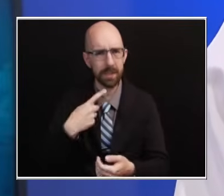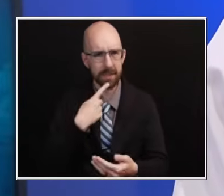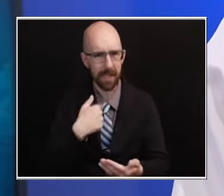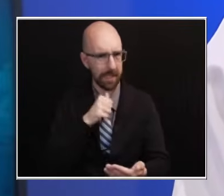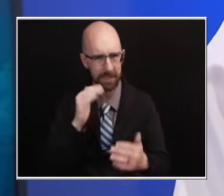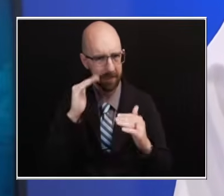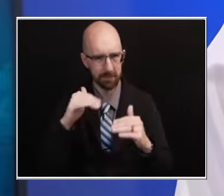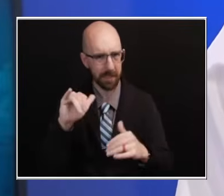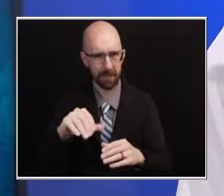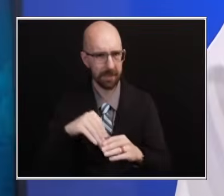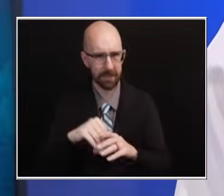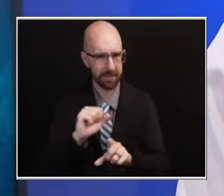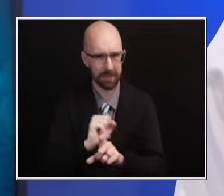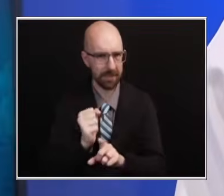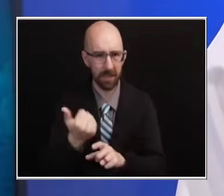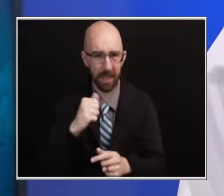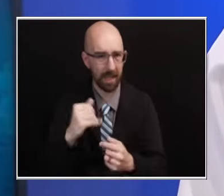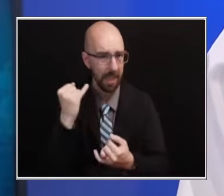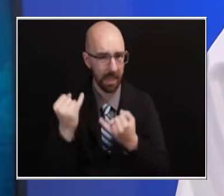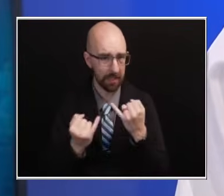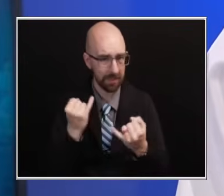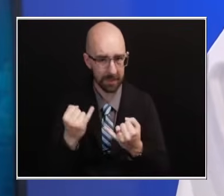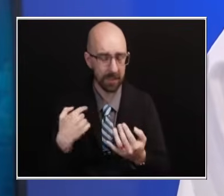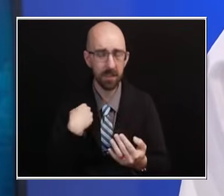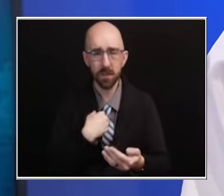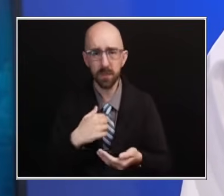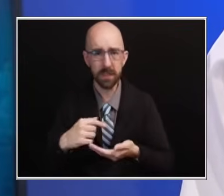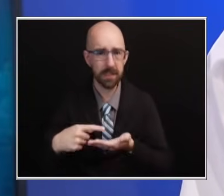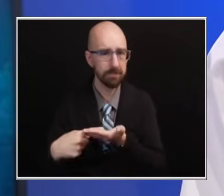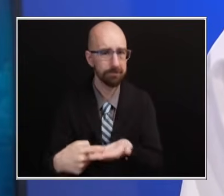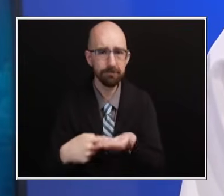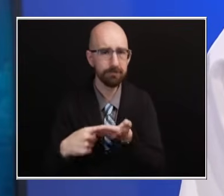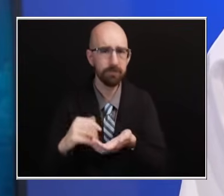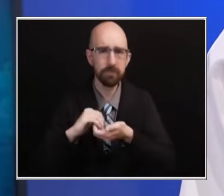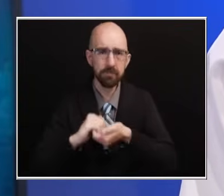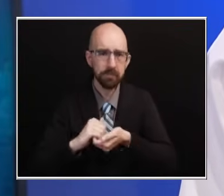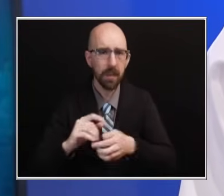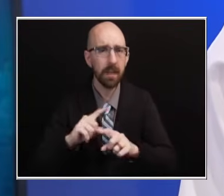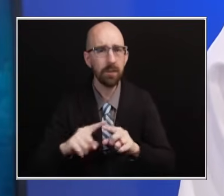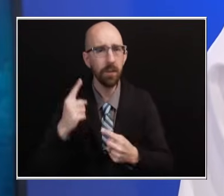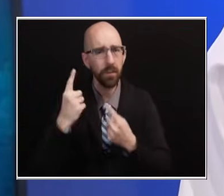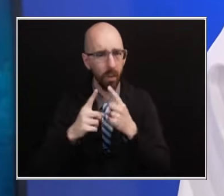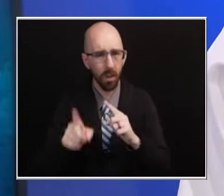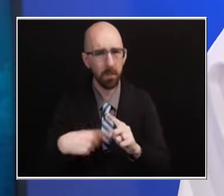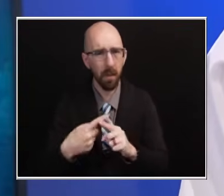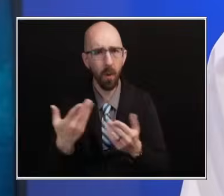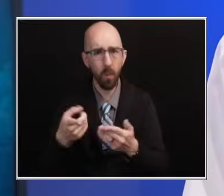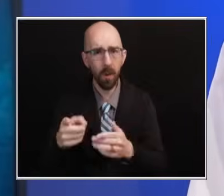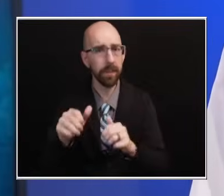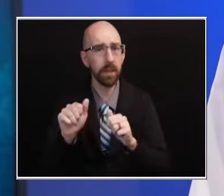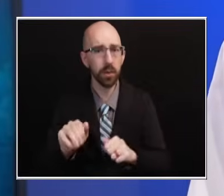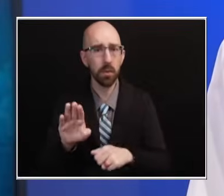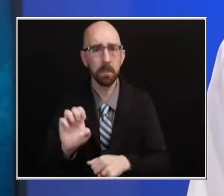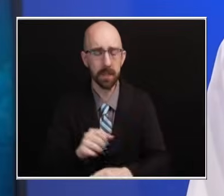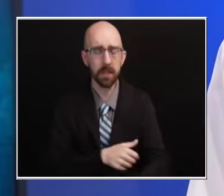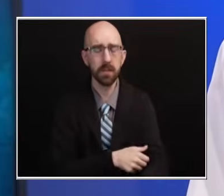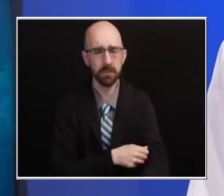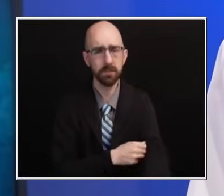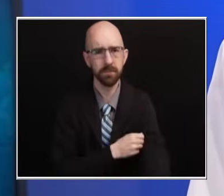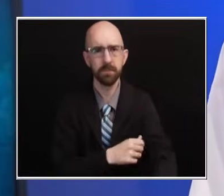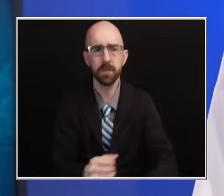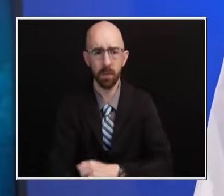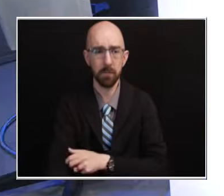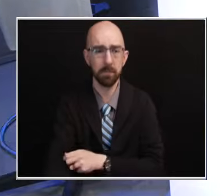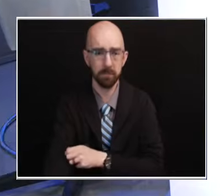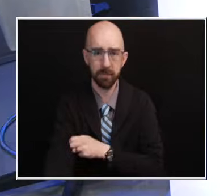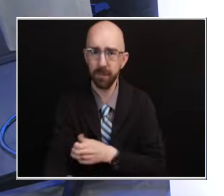any ideas, and we were collaborating on different thoughts about what this could be. So let's bring Dr. G